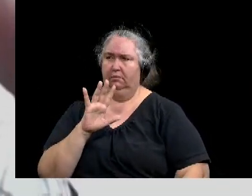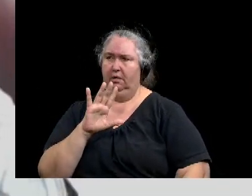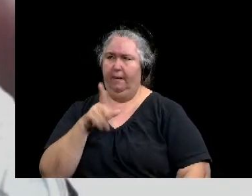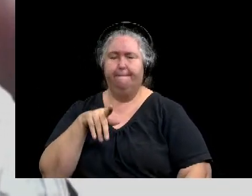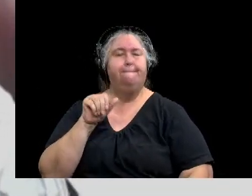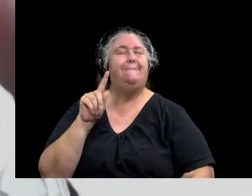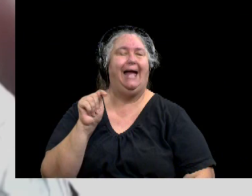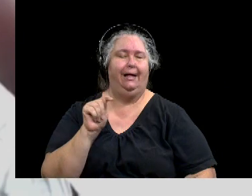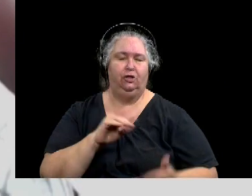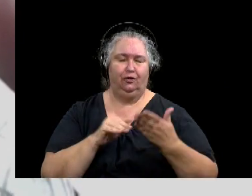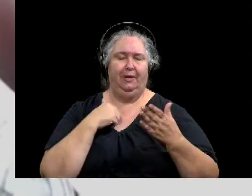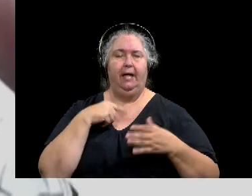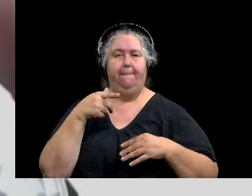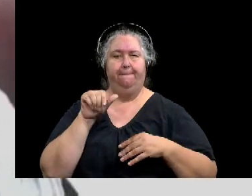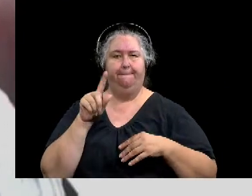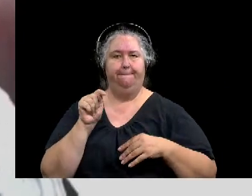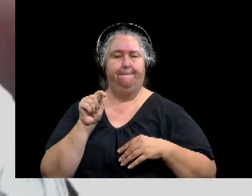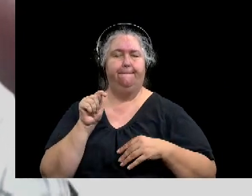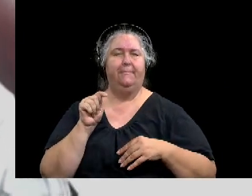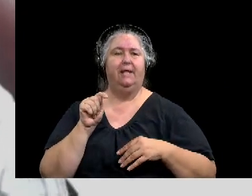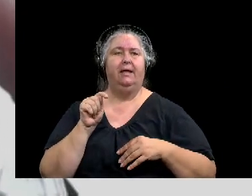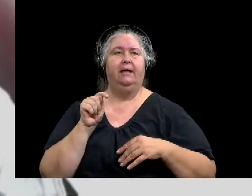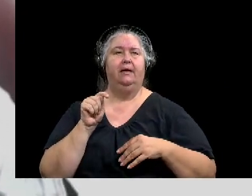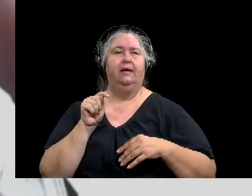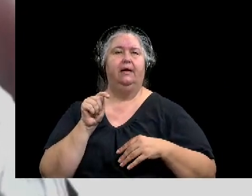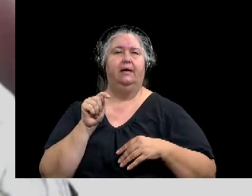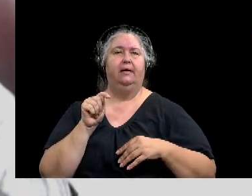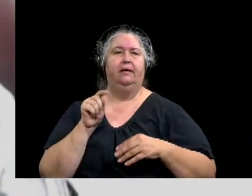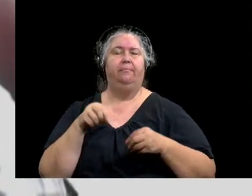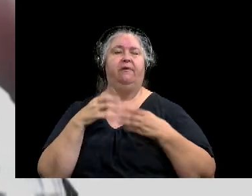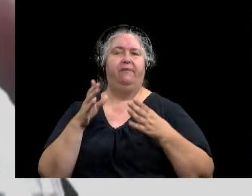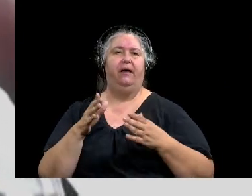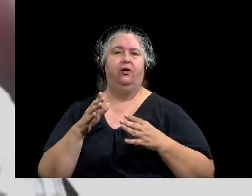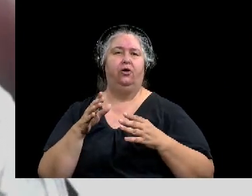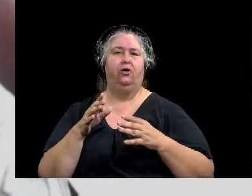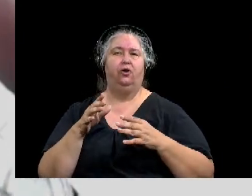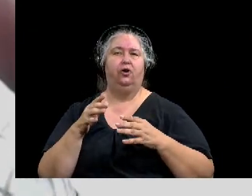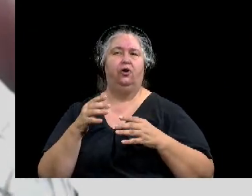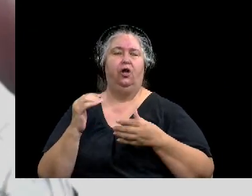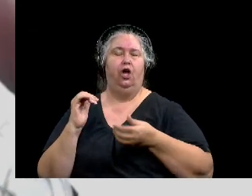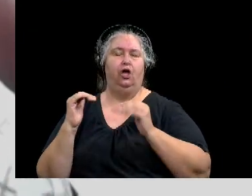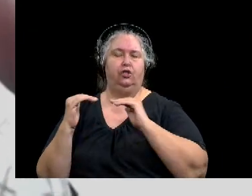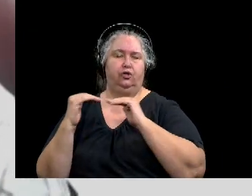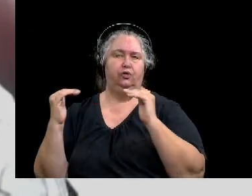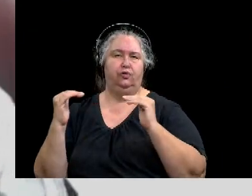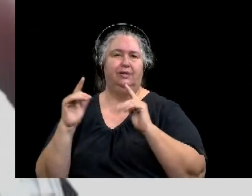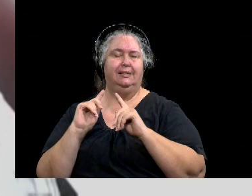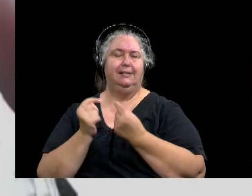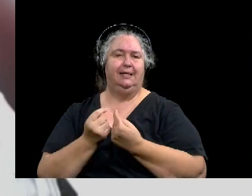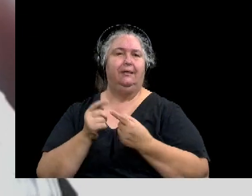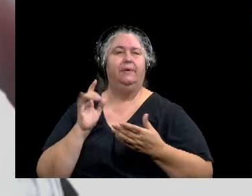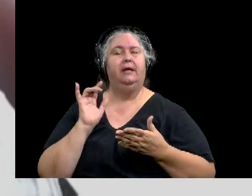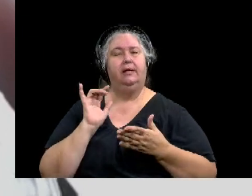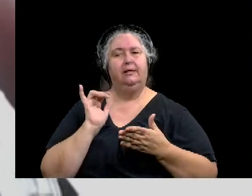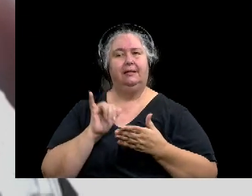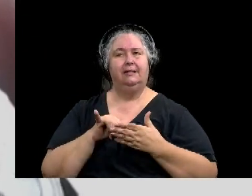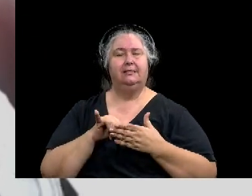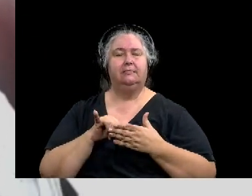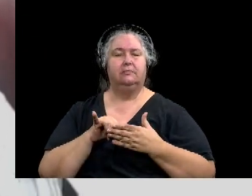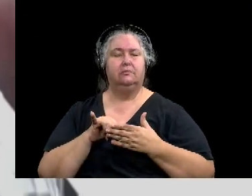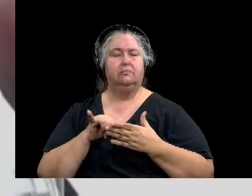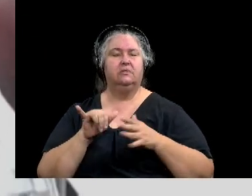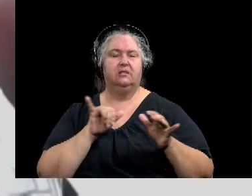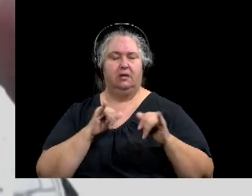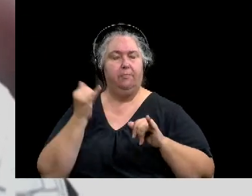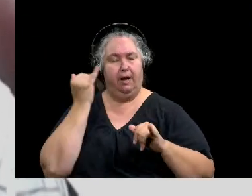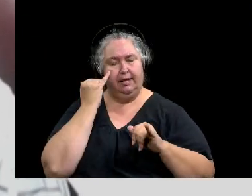acute settings where an event occurred that was particularly upsetting to a caregiver.